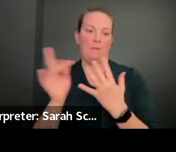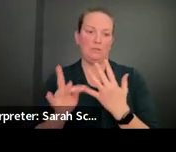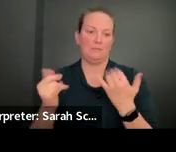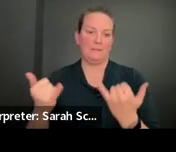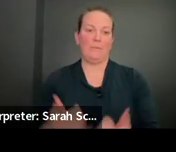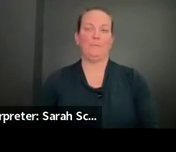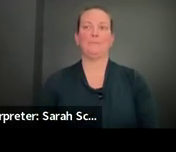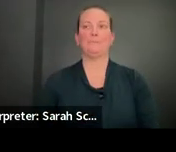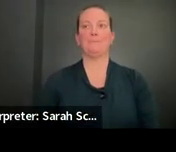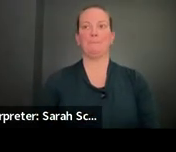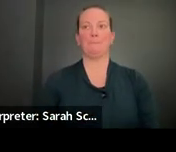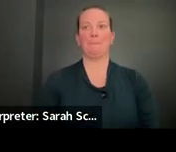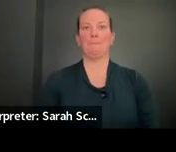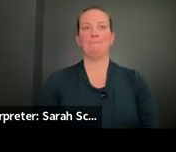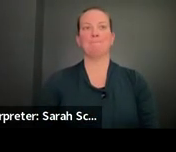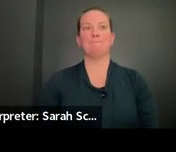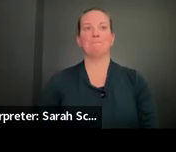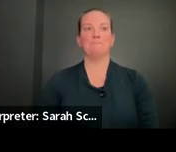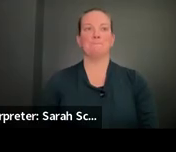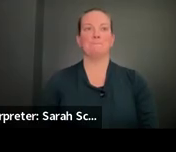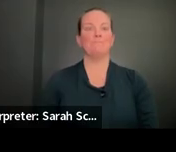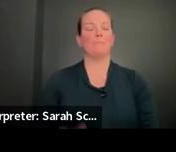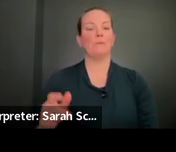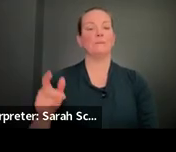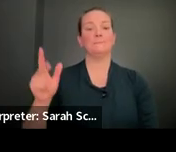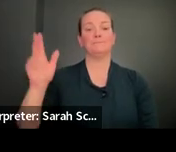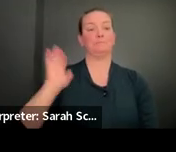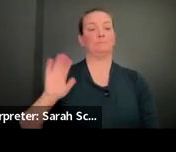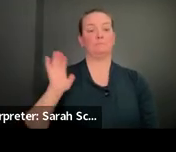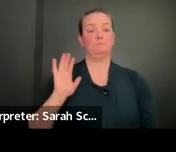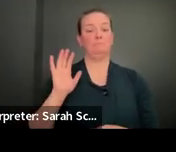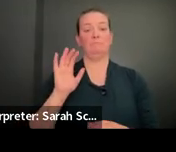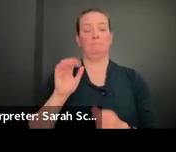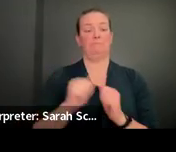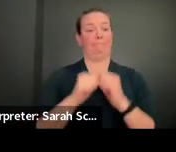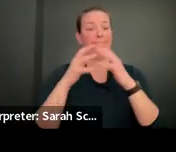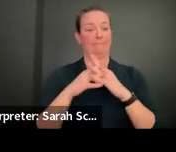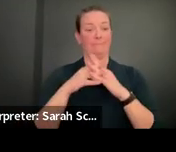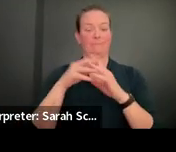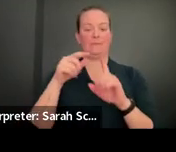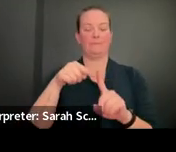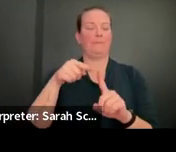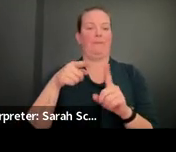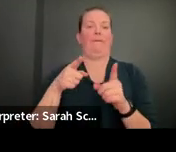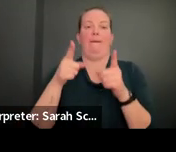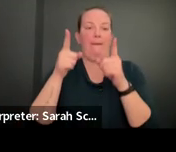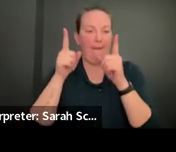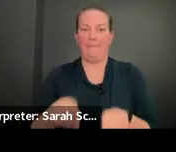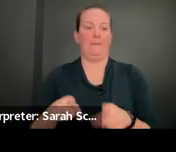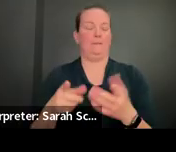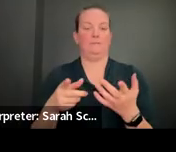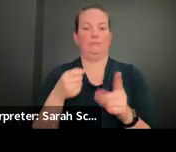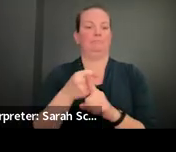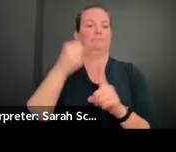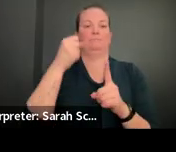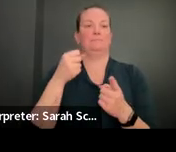time when we started, it was really by chance, and the story is quite a funny one, so I'll